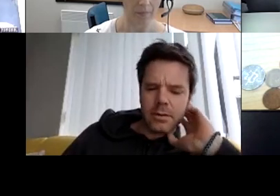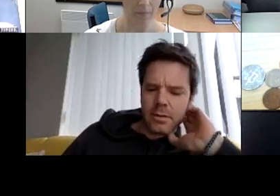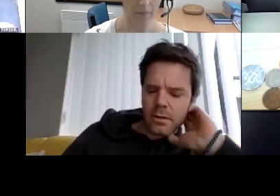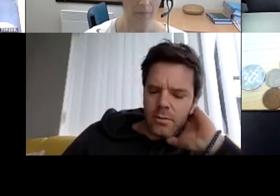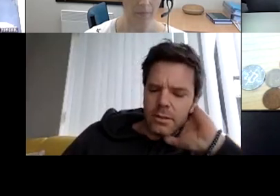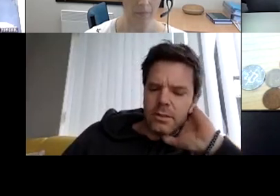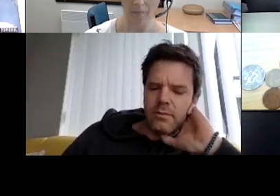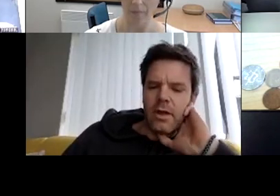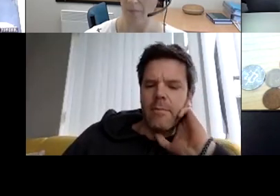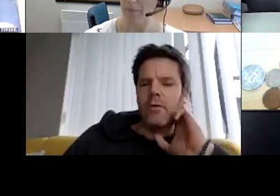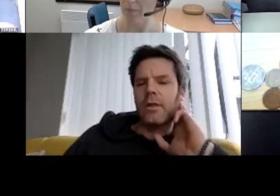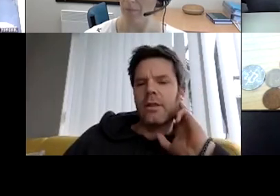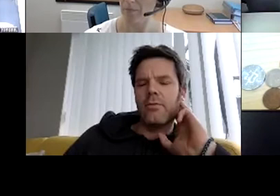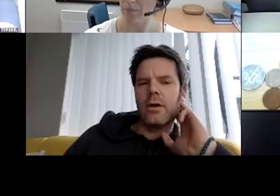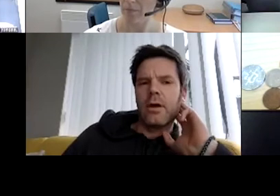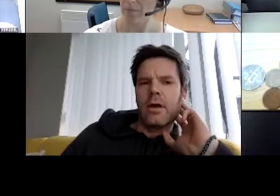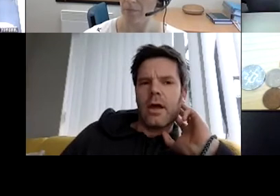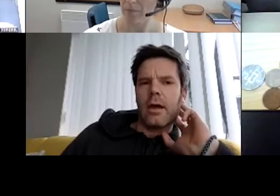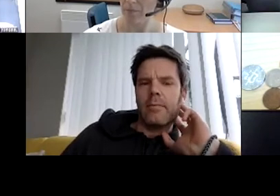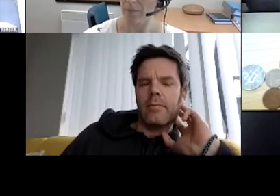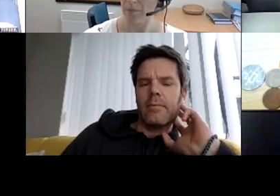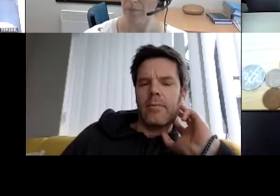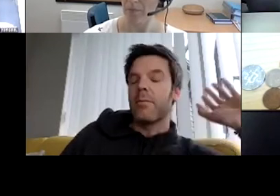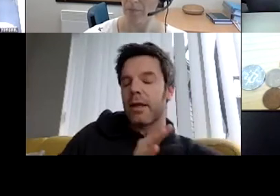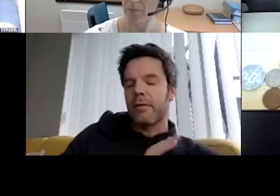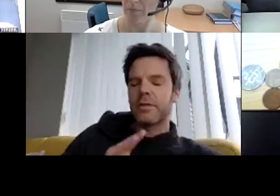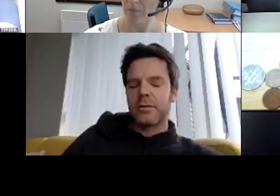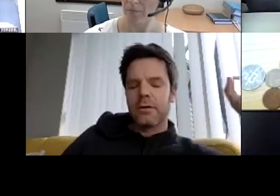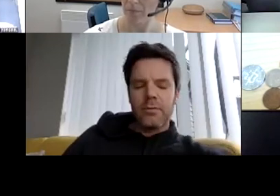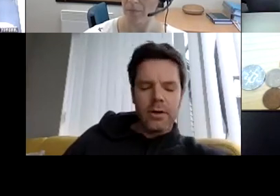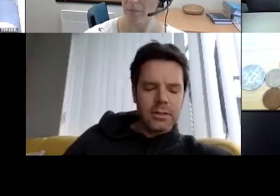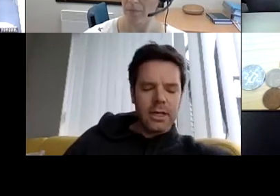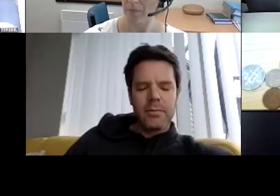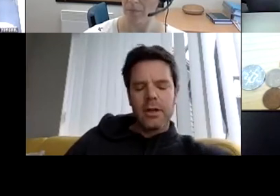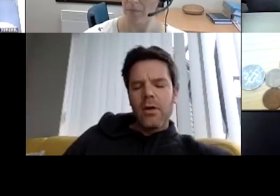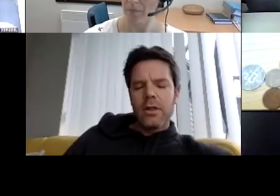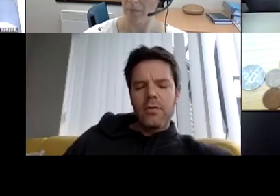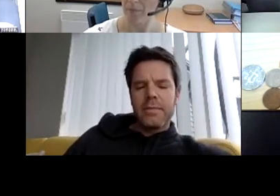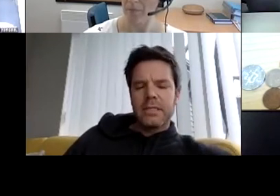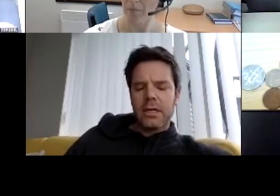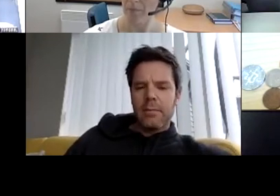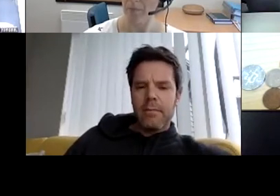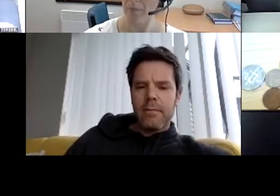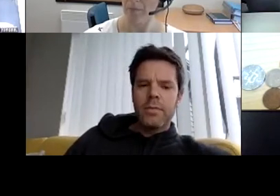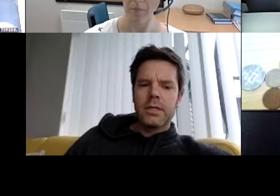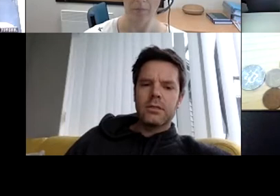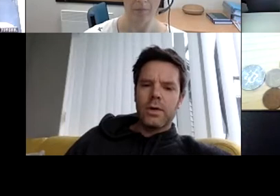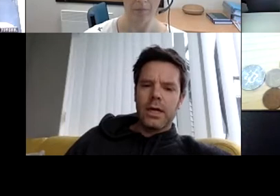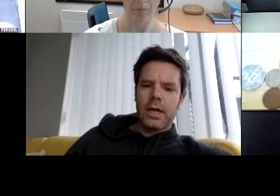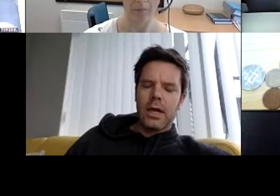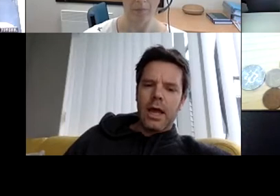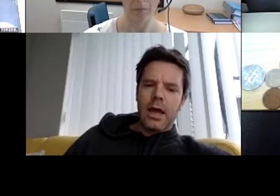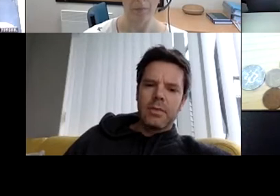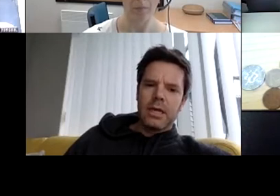on some of the questions, that whether there were, and you might have covered this earlier when I wasn't here, but whether there were particular moments